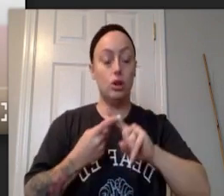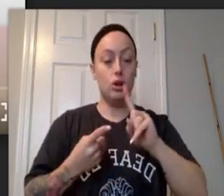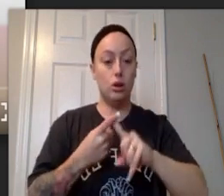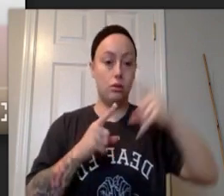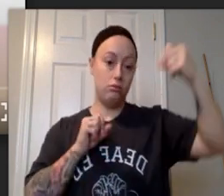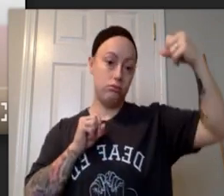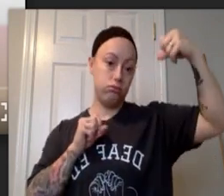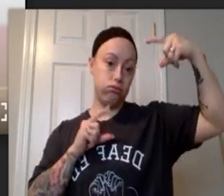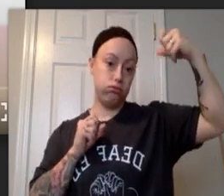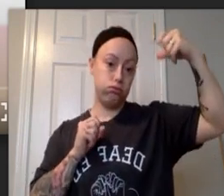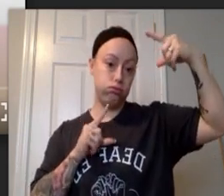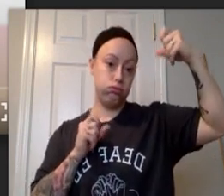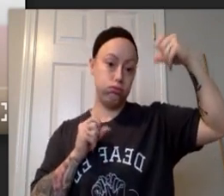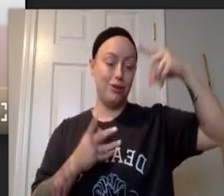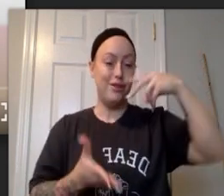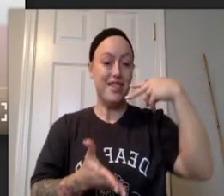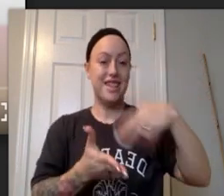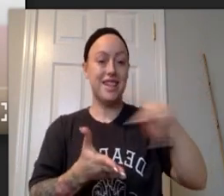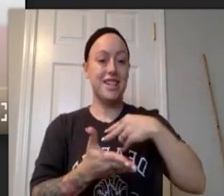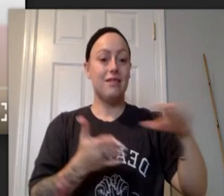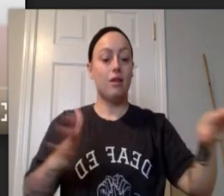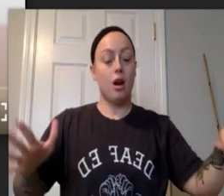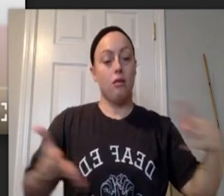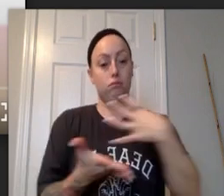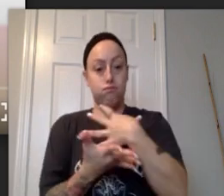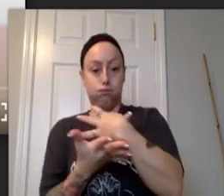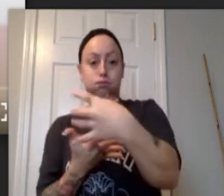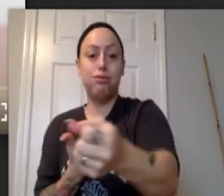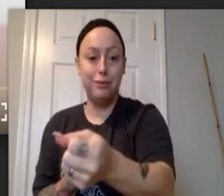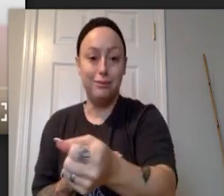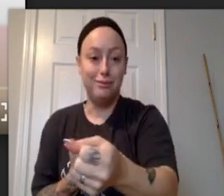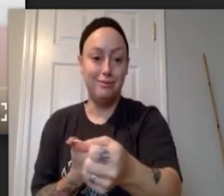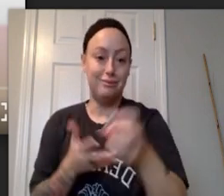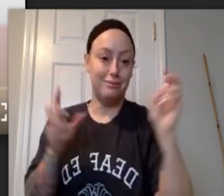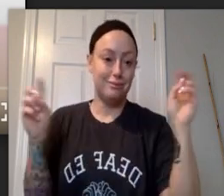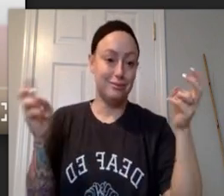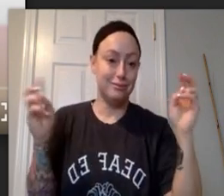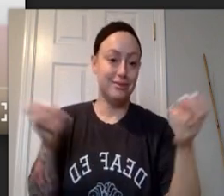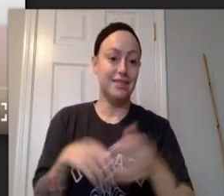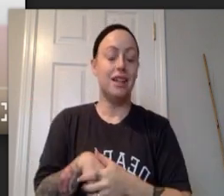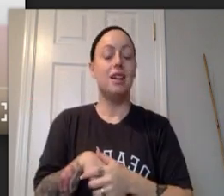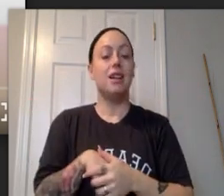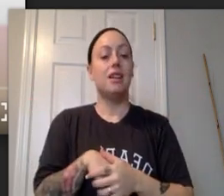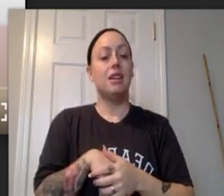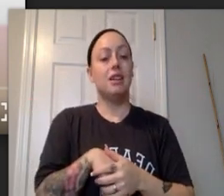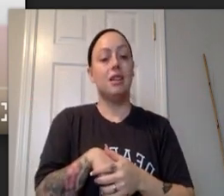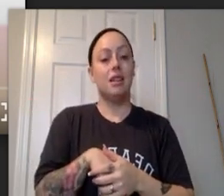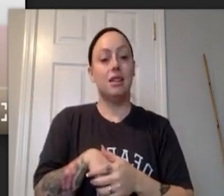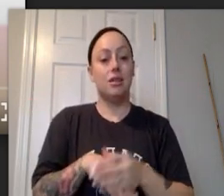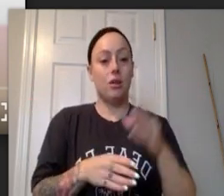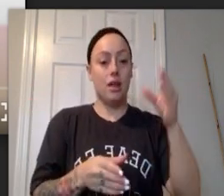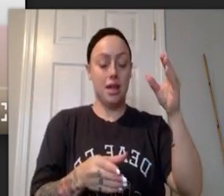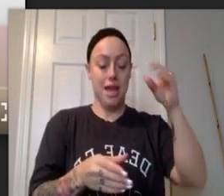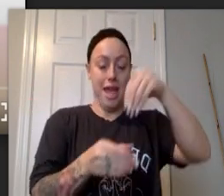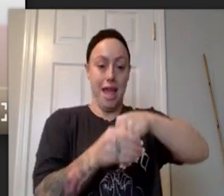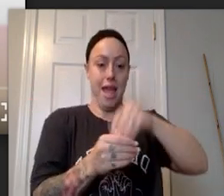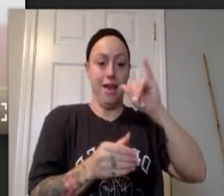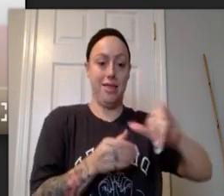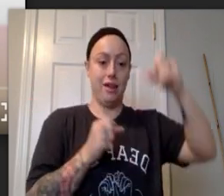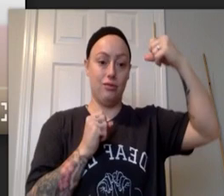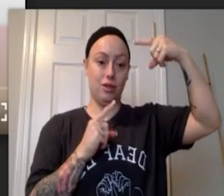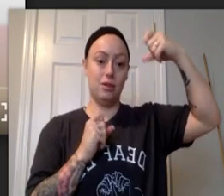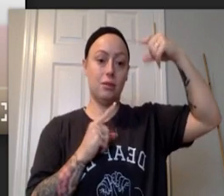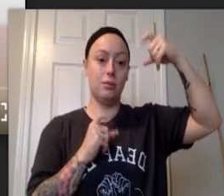wipe the dance floor clean of all these chaotic dancers, and they just sit in that receptor without stimulating